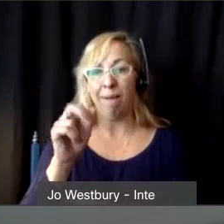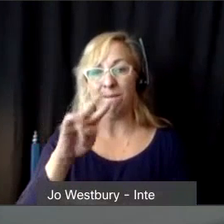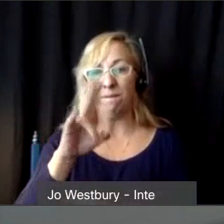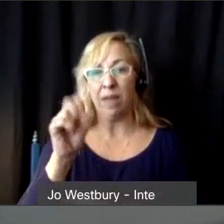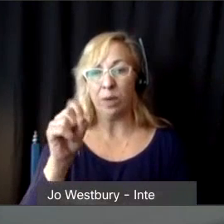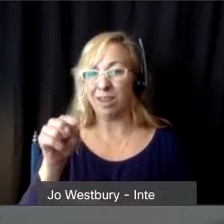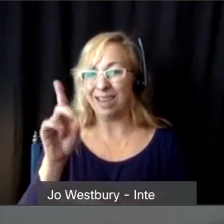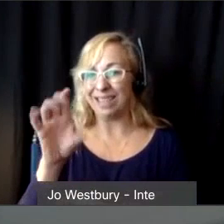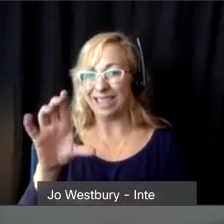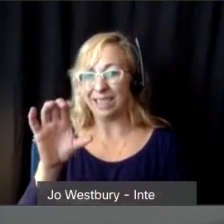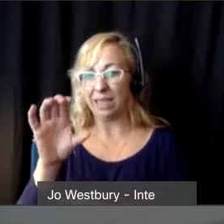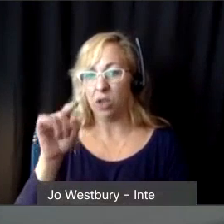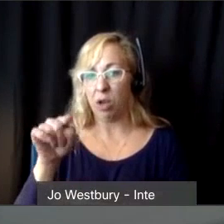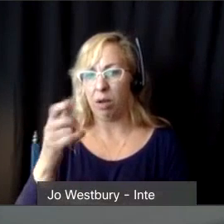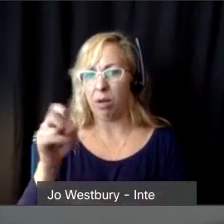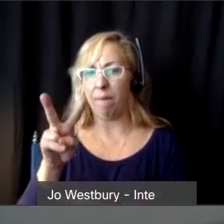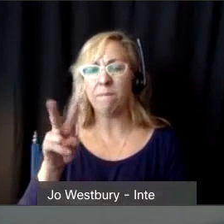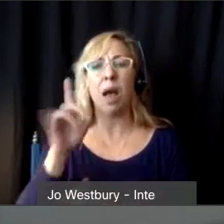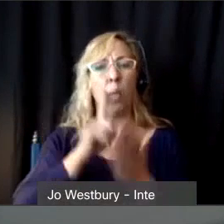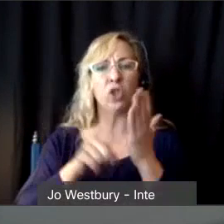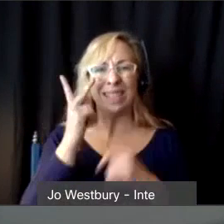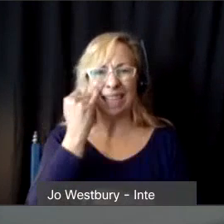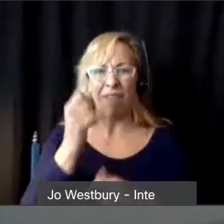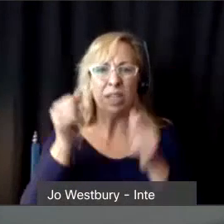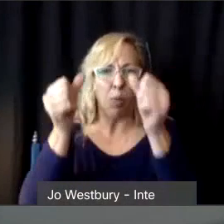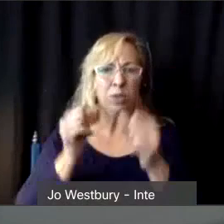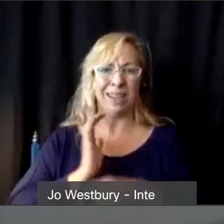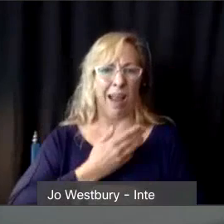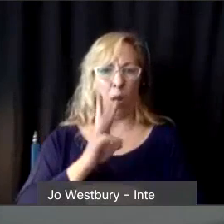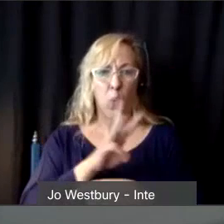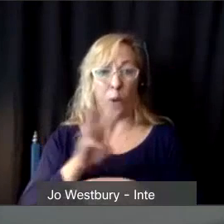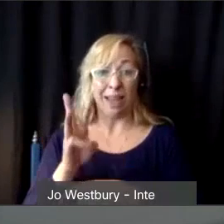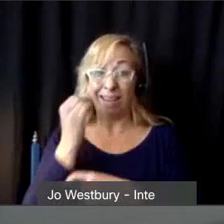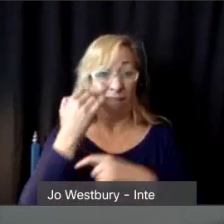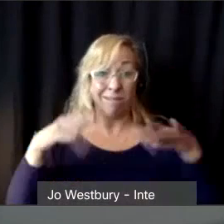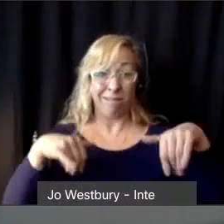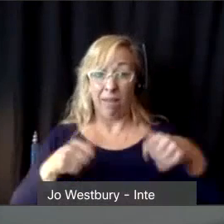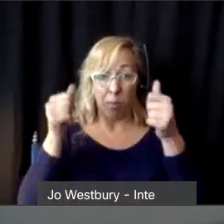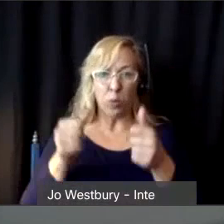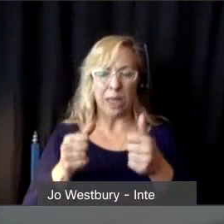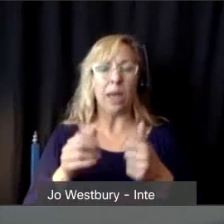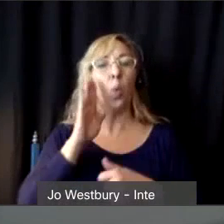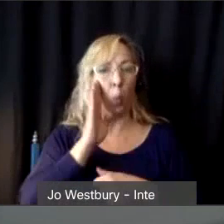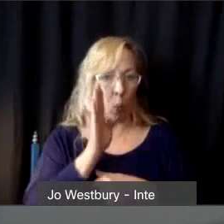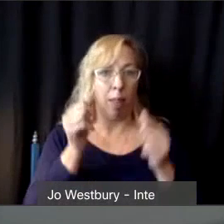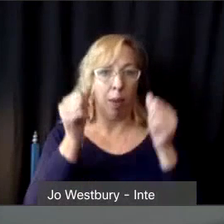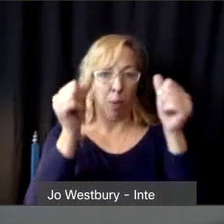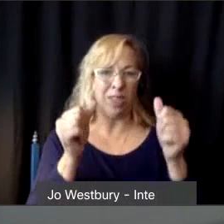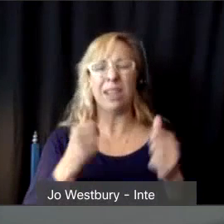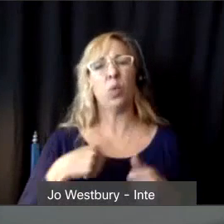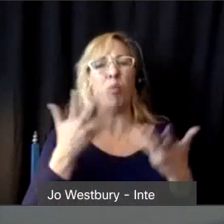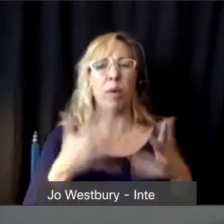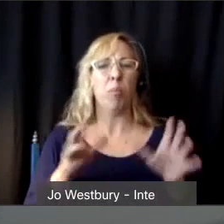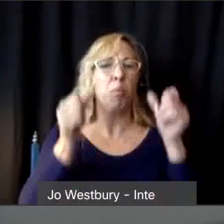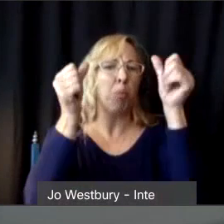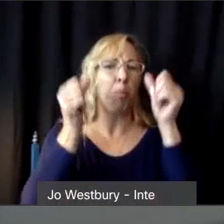to confirm that it's on our website. If it is not yet, it will be. We do post all the DC health guidance related to people